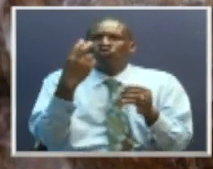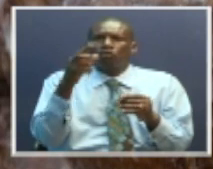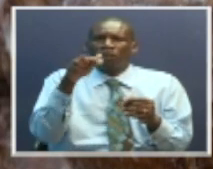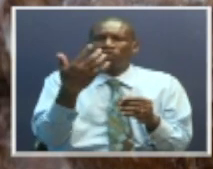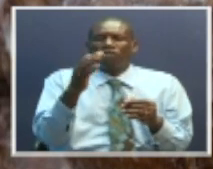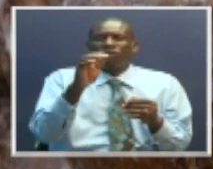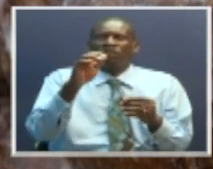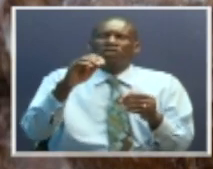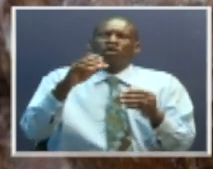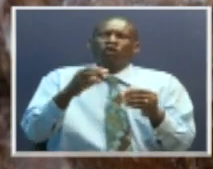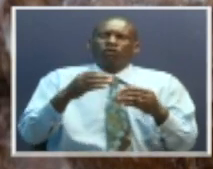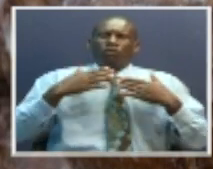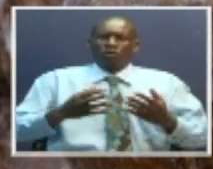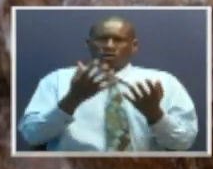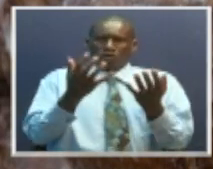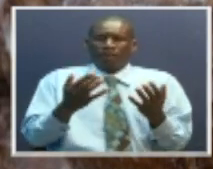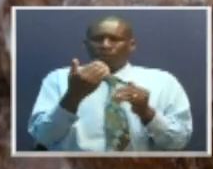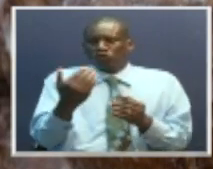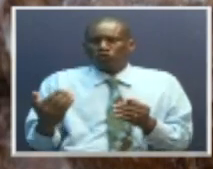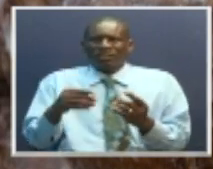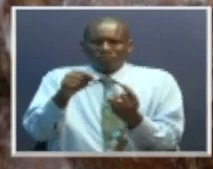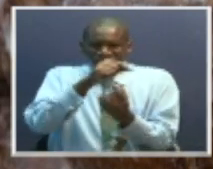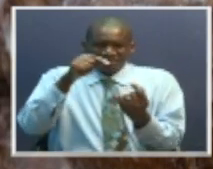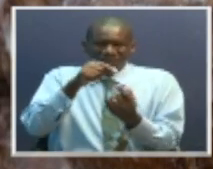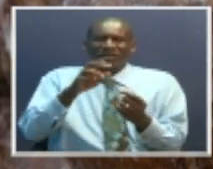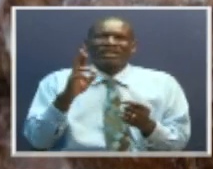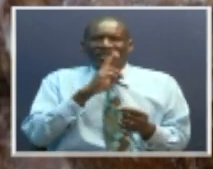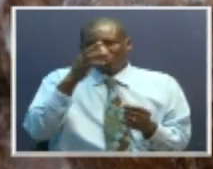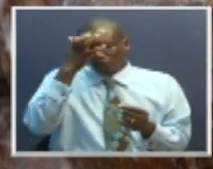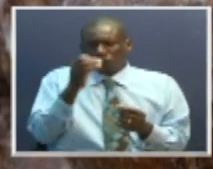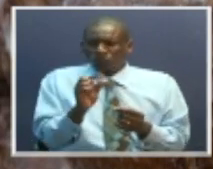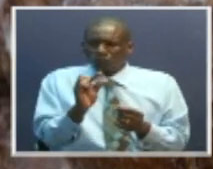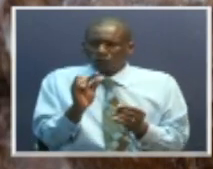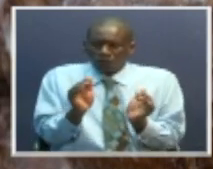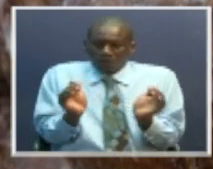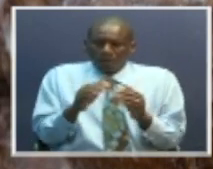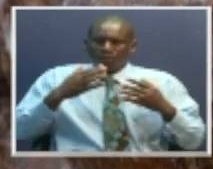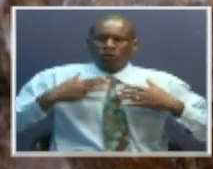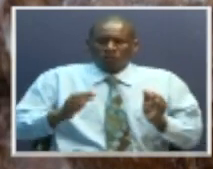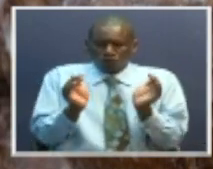kilogram of body weight. Children are particularly at risk because of their smaller body size.